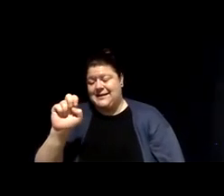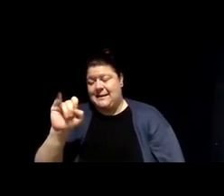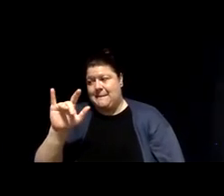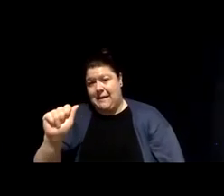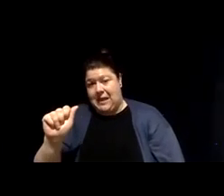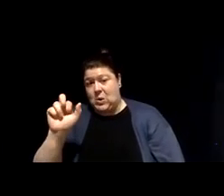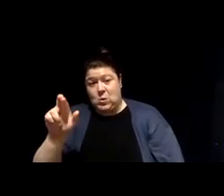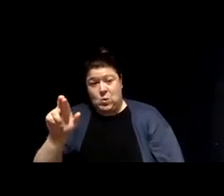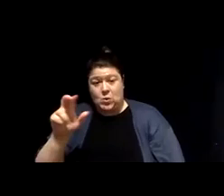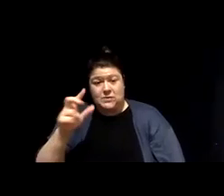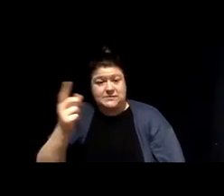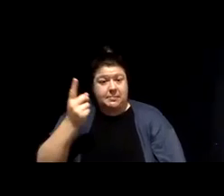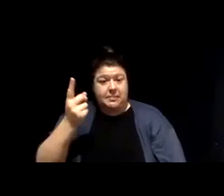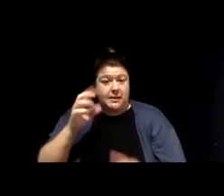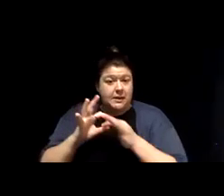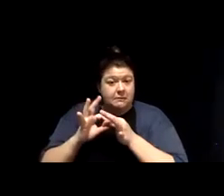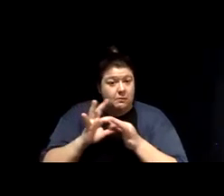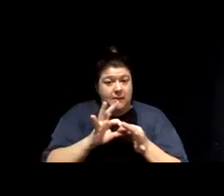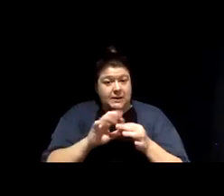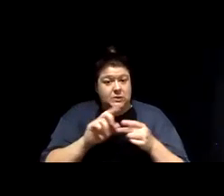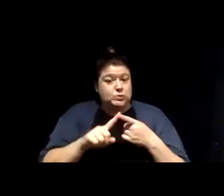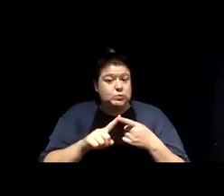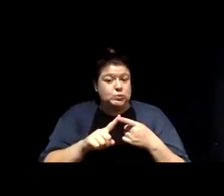to your